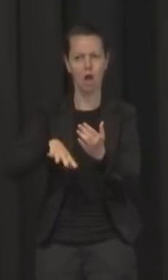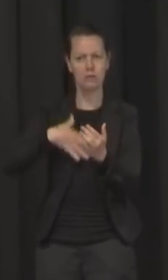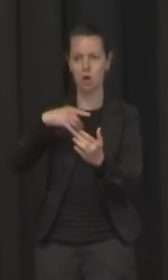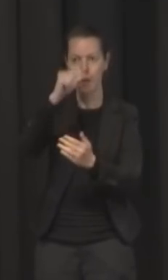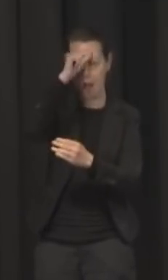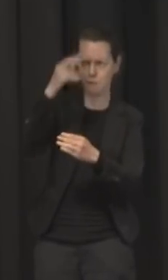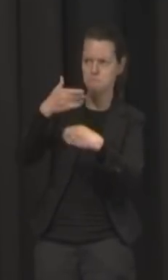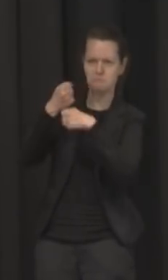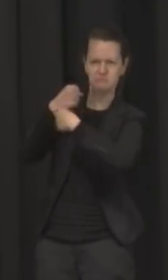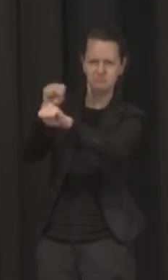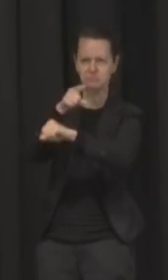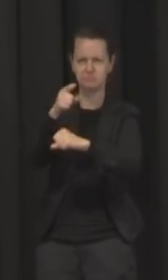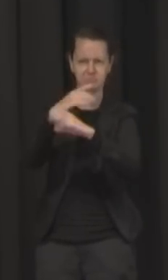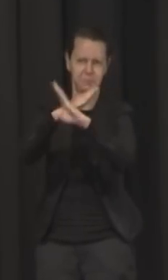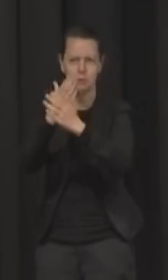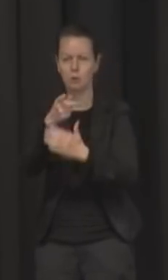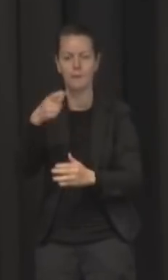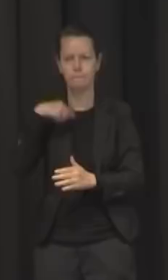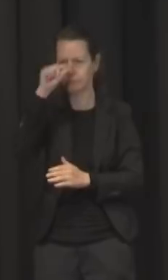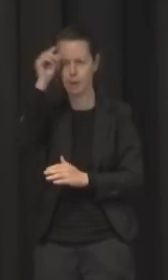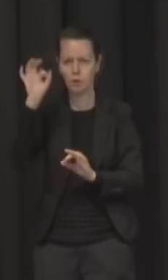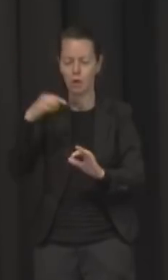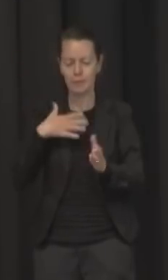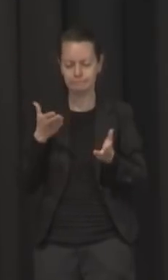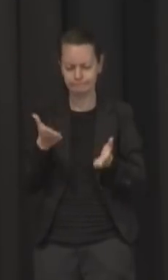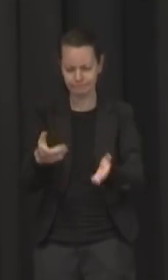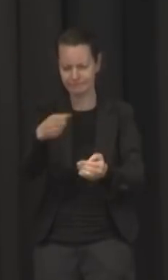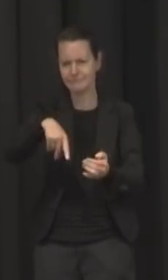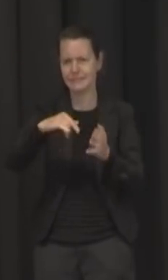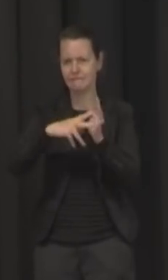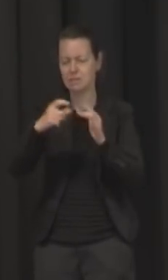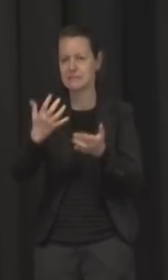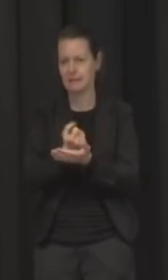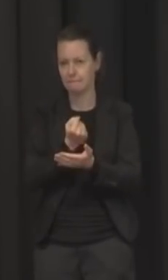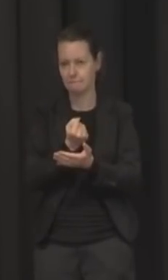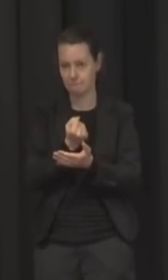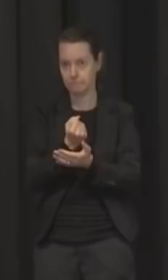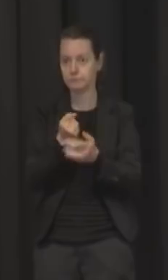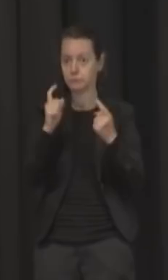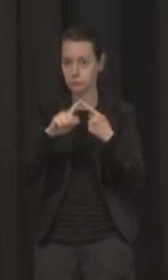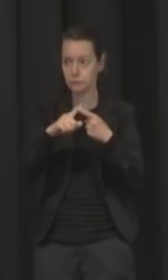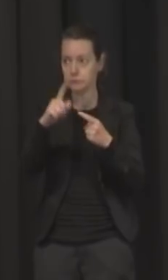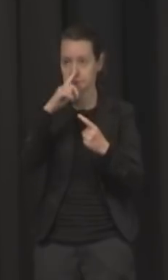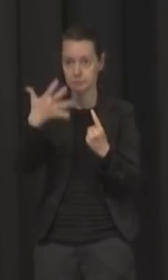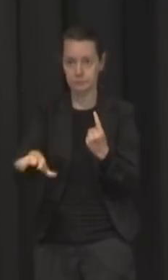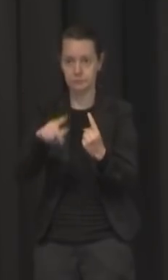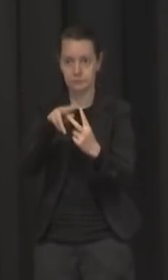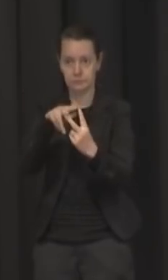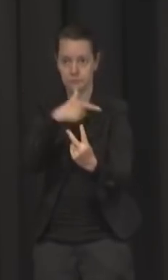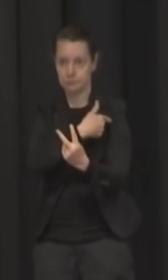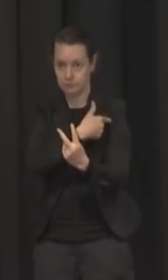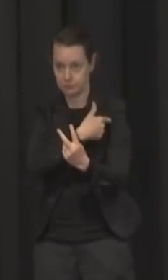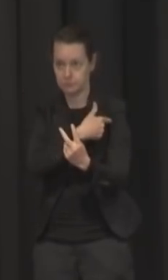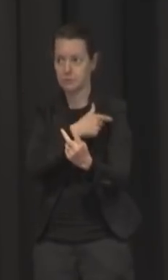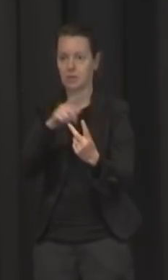And the key to that was people getting the jab, and millions and millions of people have. Will they be Victorians